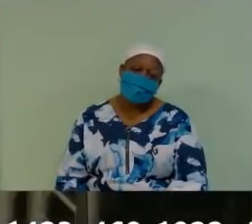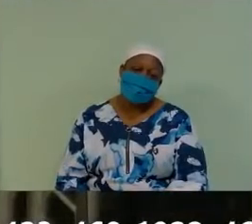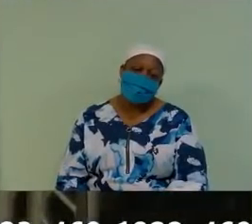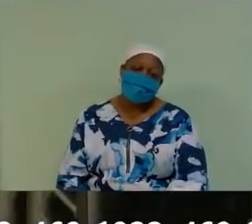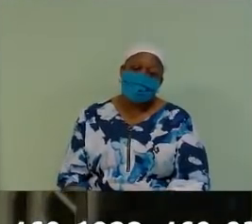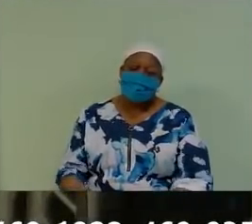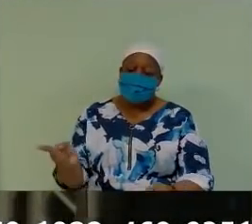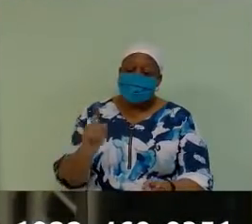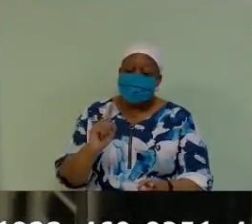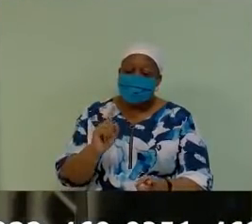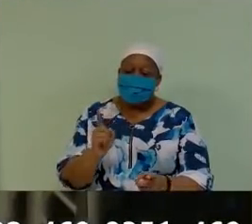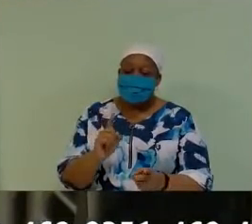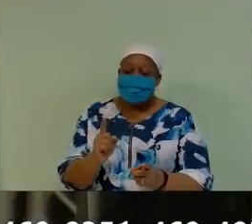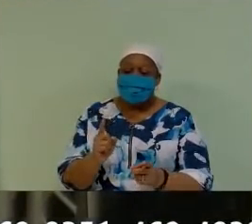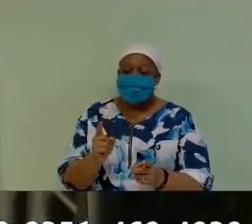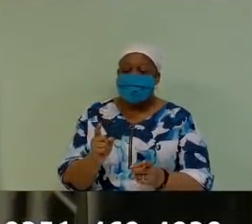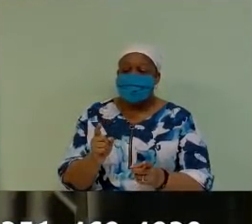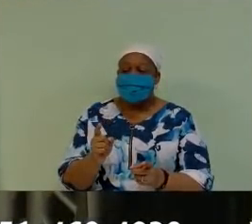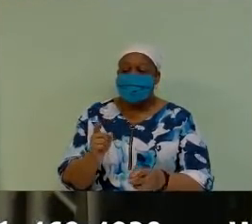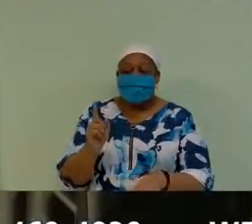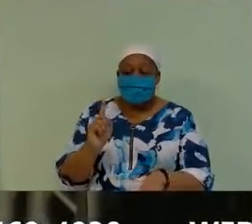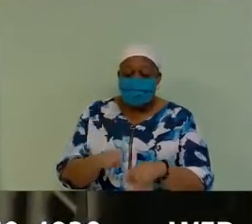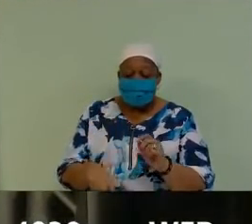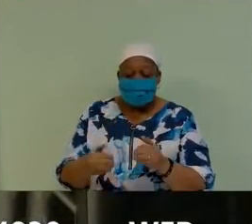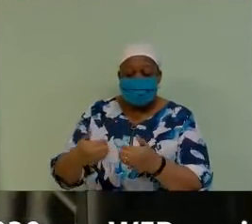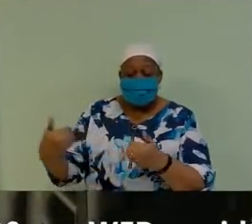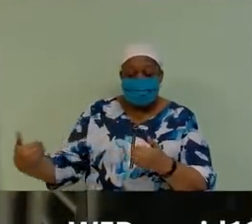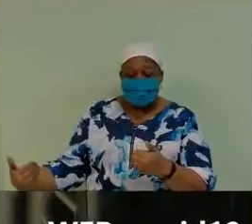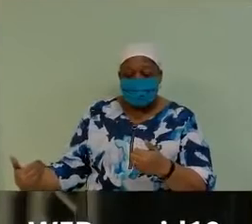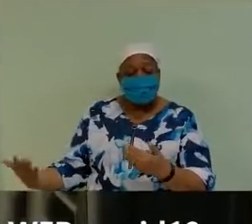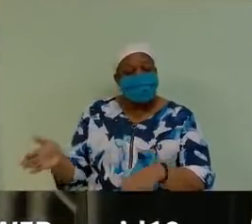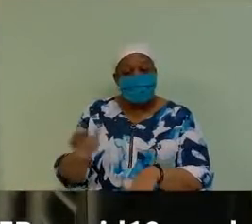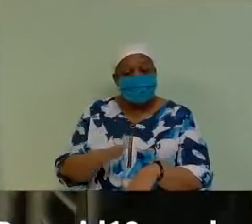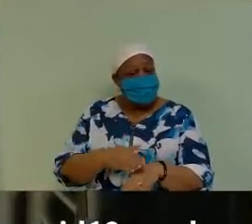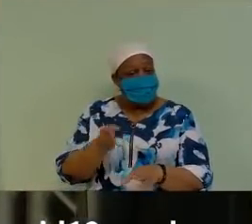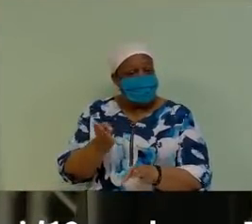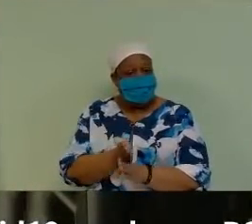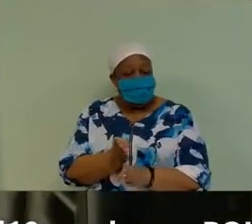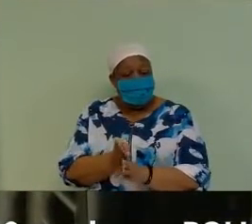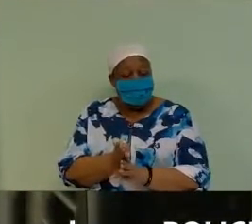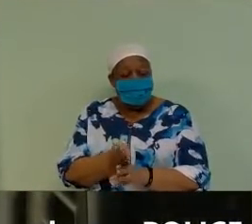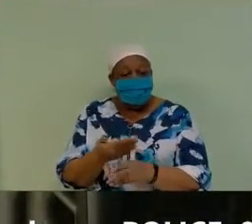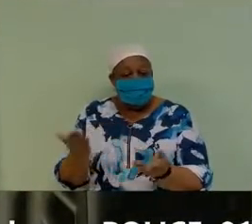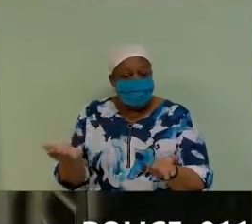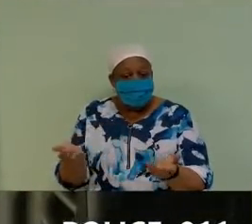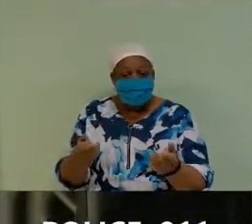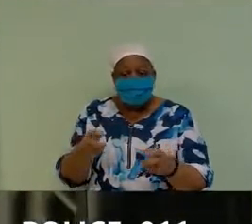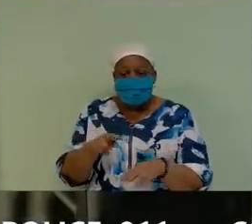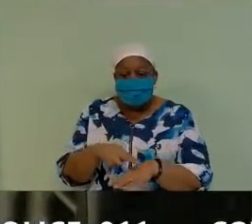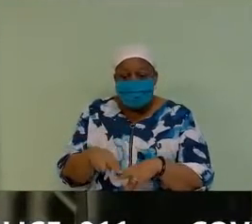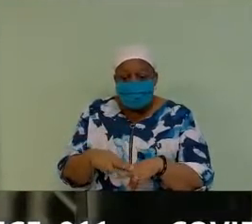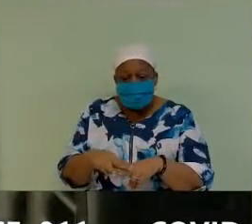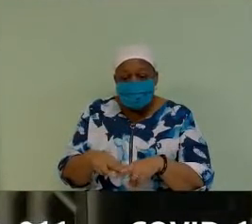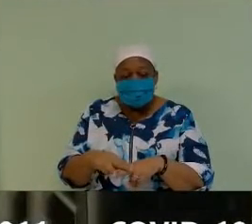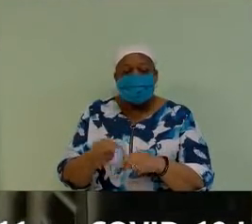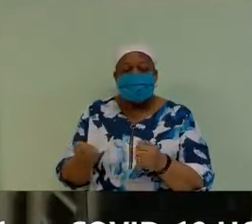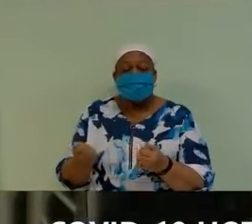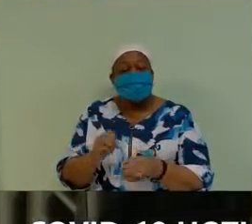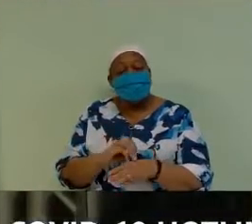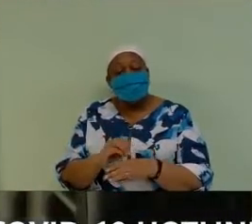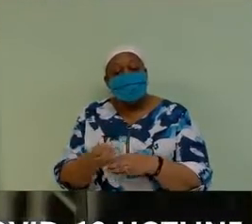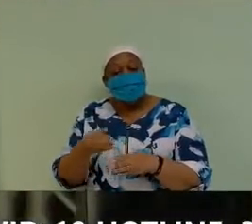difficult, such as on public transport, in shops, or in other confined or crowded